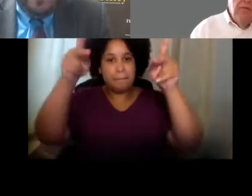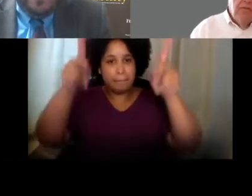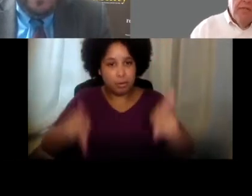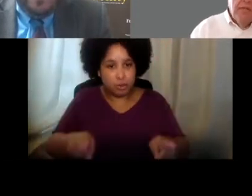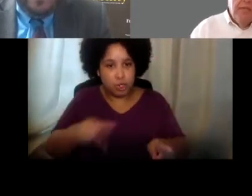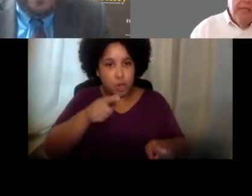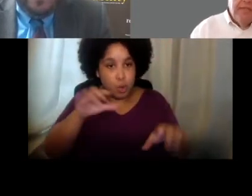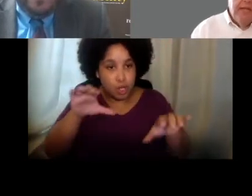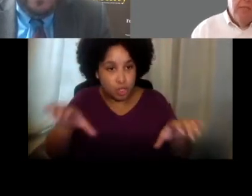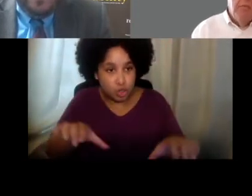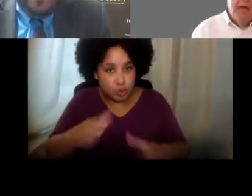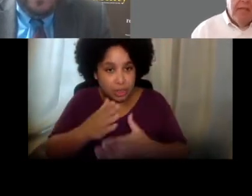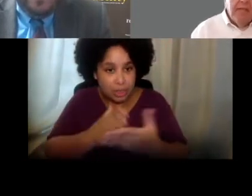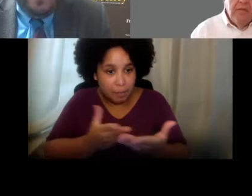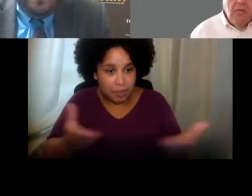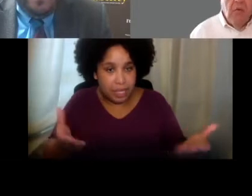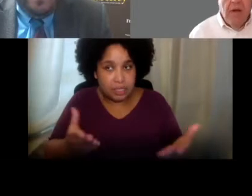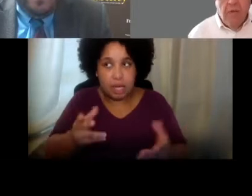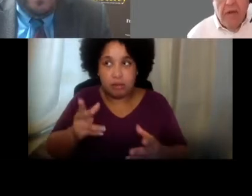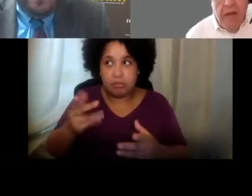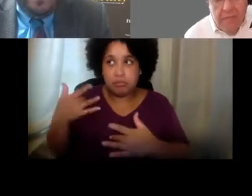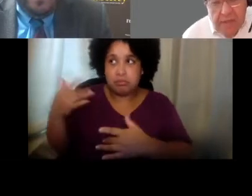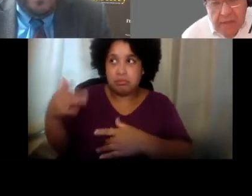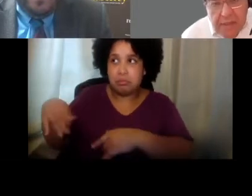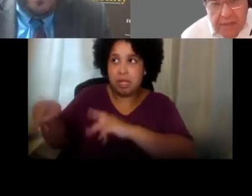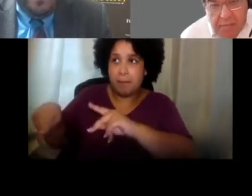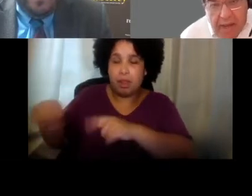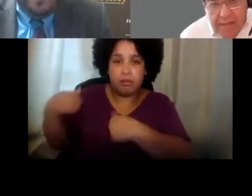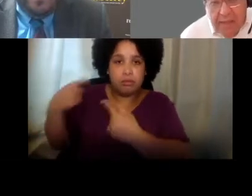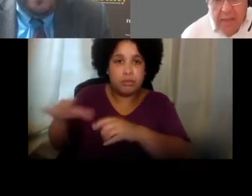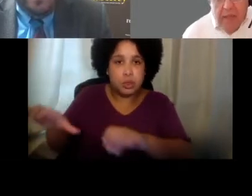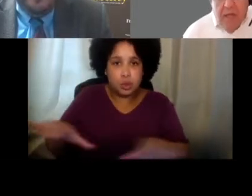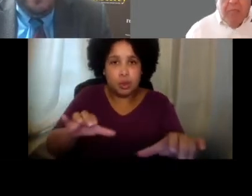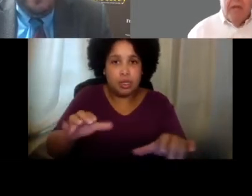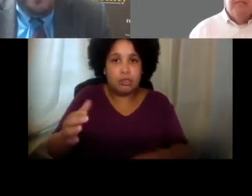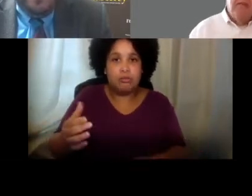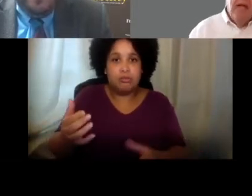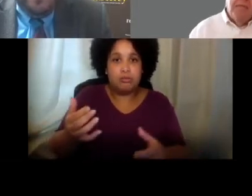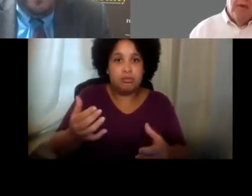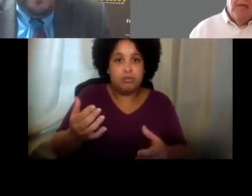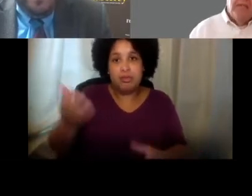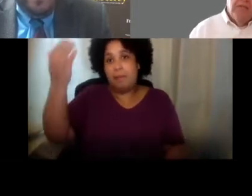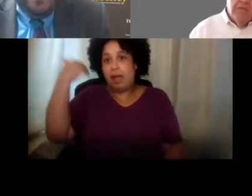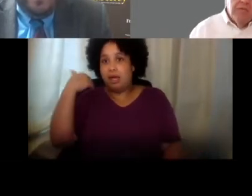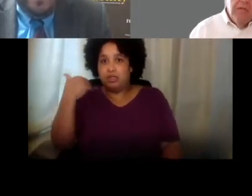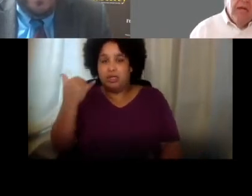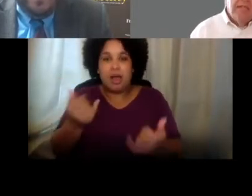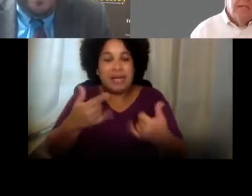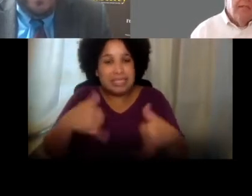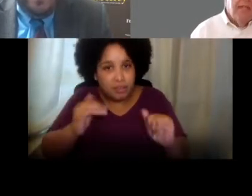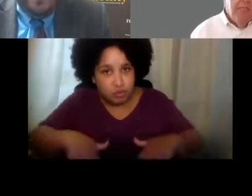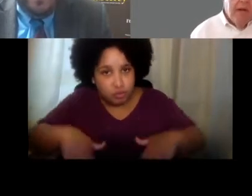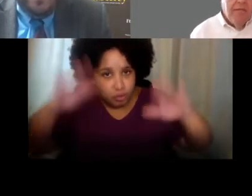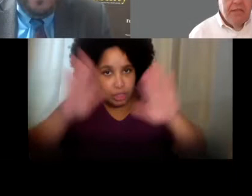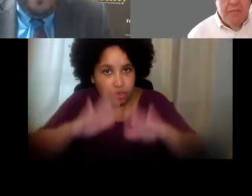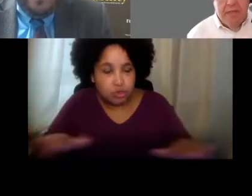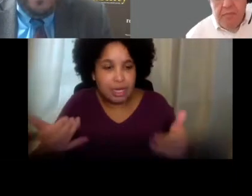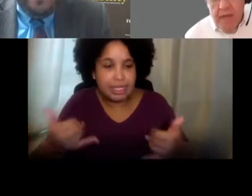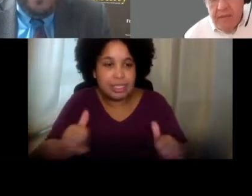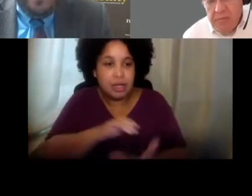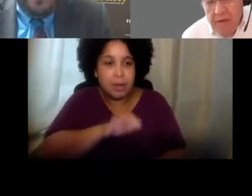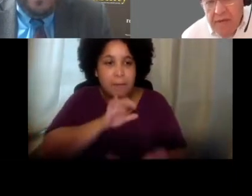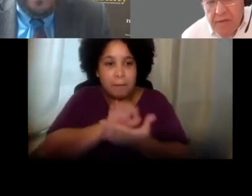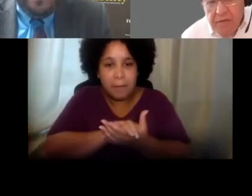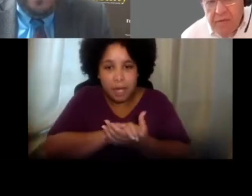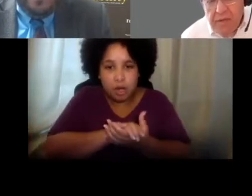can do some of the things that able-bodied can do or have done in the past. But I still have to raise children. I still stayed married to my